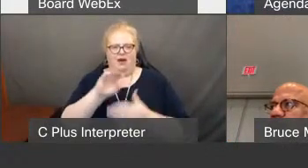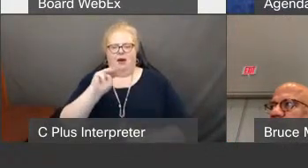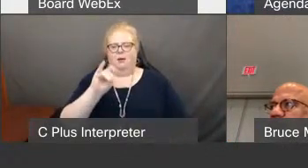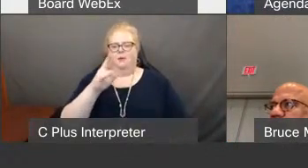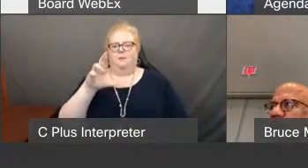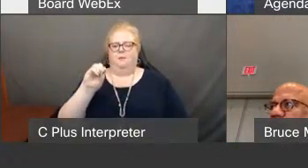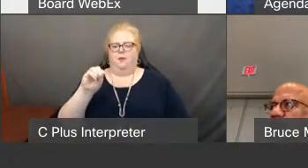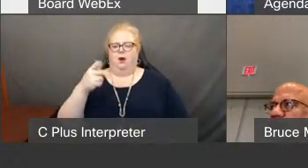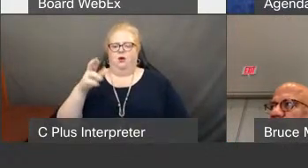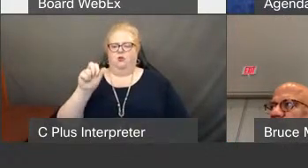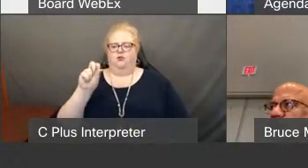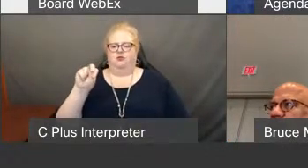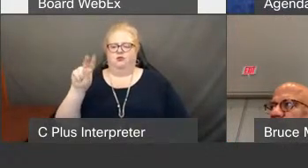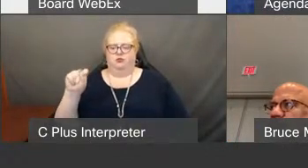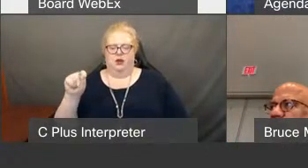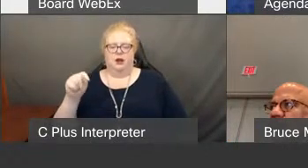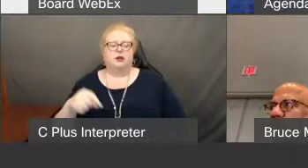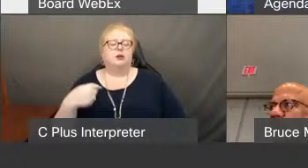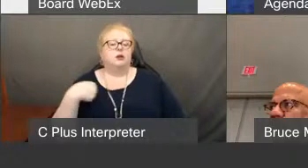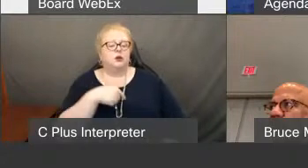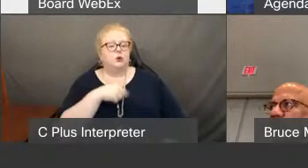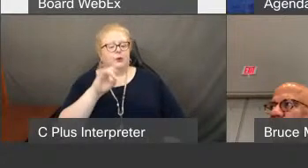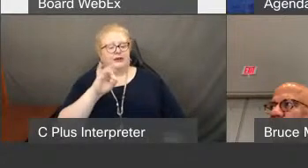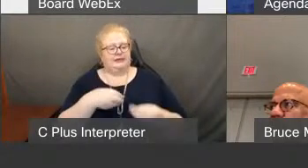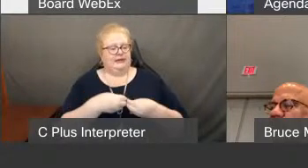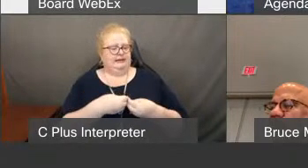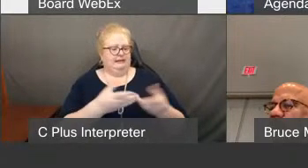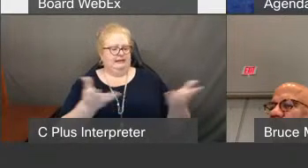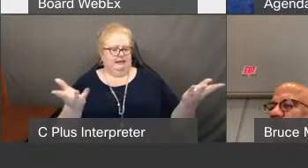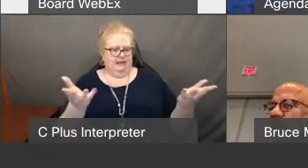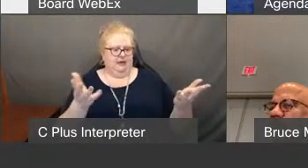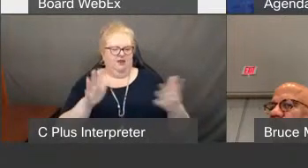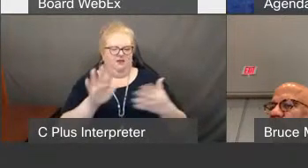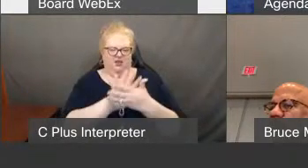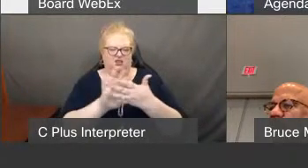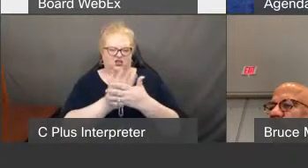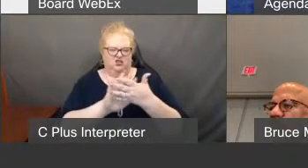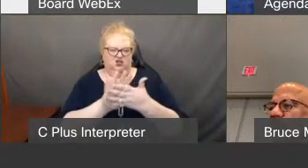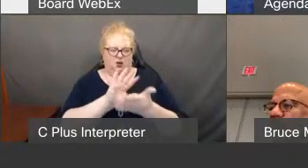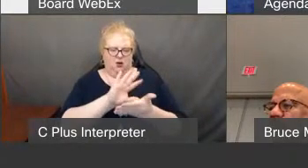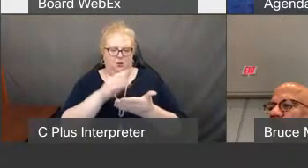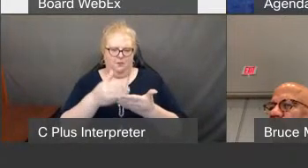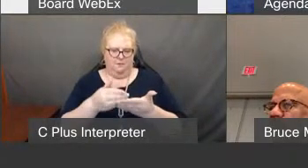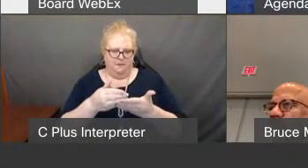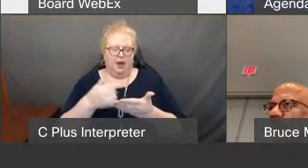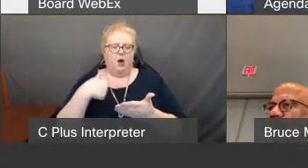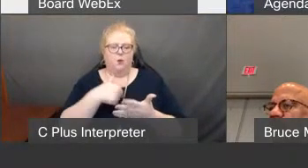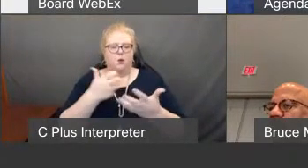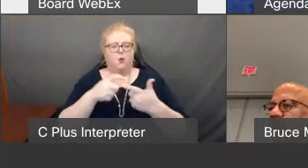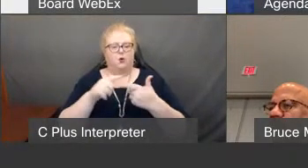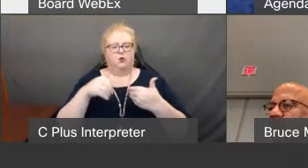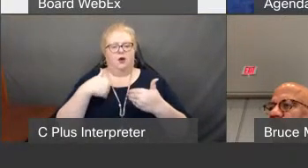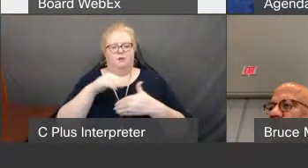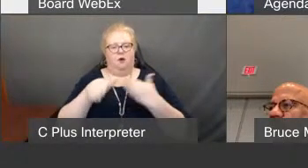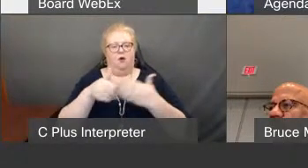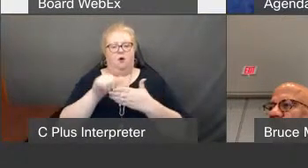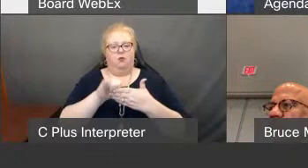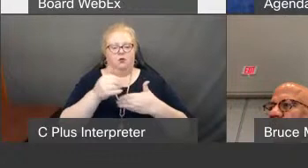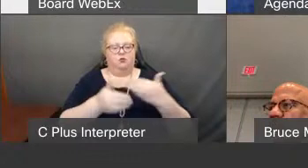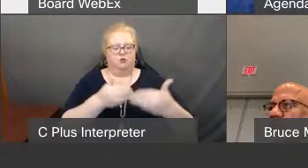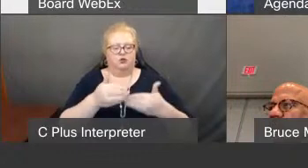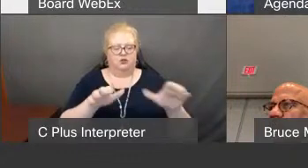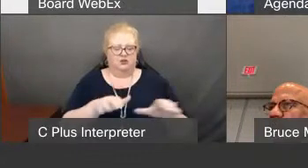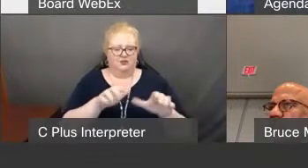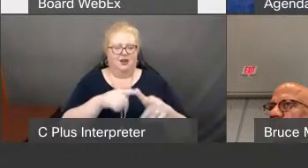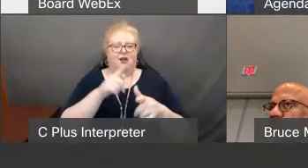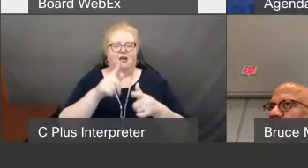gave a general amount. Of course, when we have staff, we want to have all the procedures done. Generally, what happens is once we have that funding, staff will come